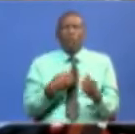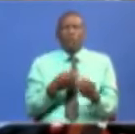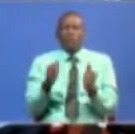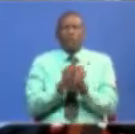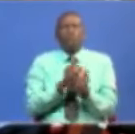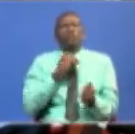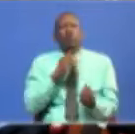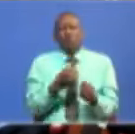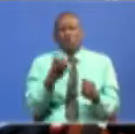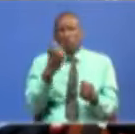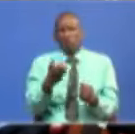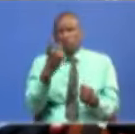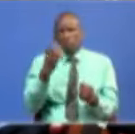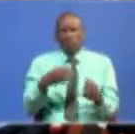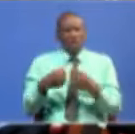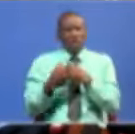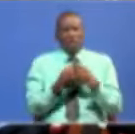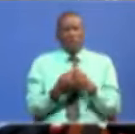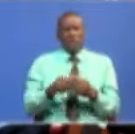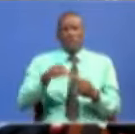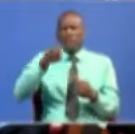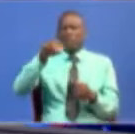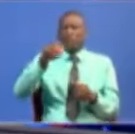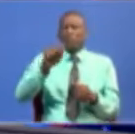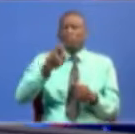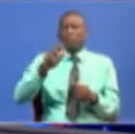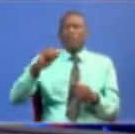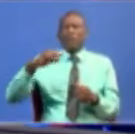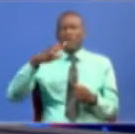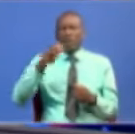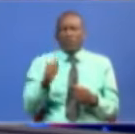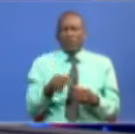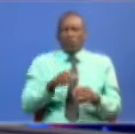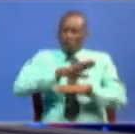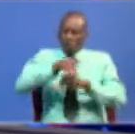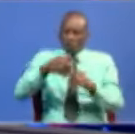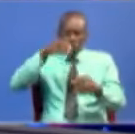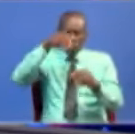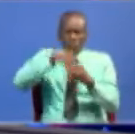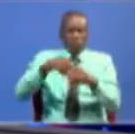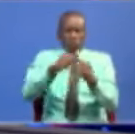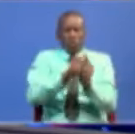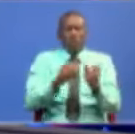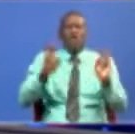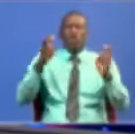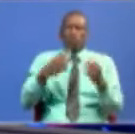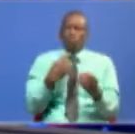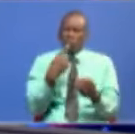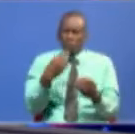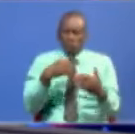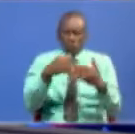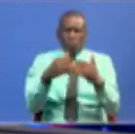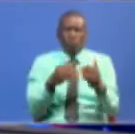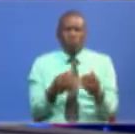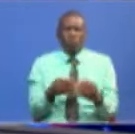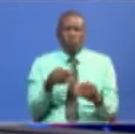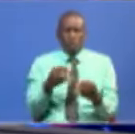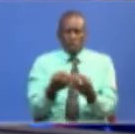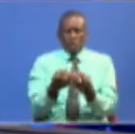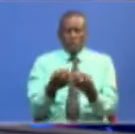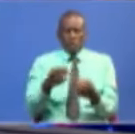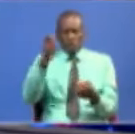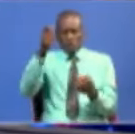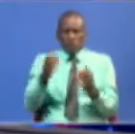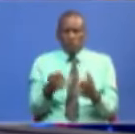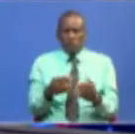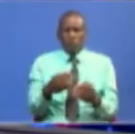2020 challenging Maraga's advisory opinion, and these have now been consolidated. And the matter will be mentioned before the reconstituted bench, which we have